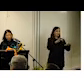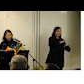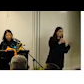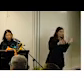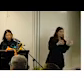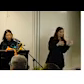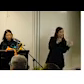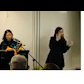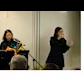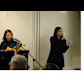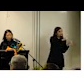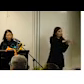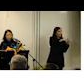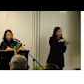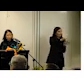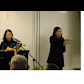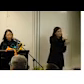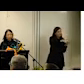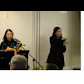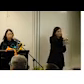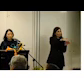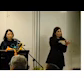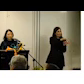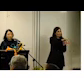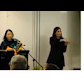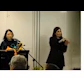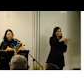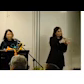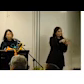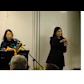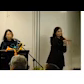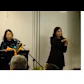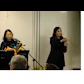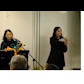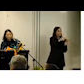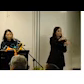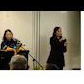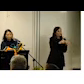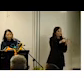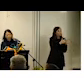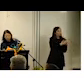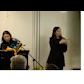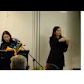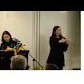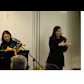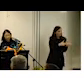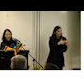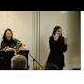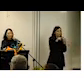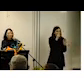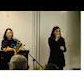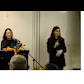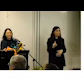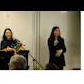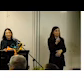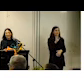here. So it's sitting on the surface, the cell membrane of a neuron. And over here, so the blue blob, I don't know if you can see my